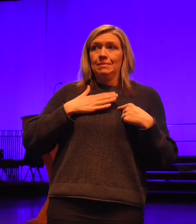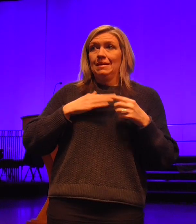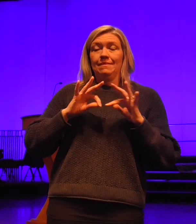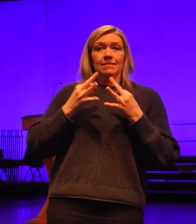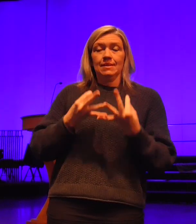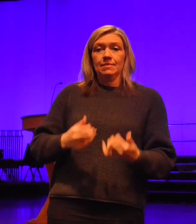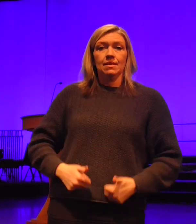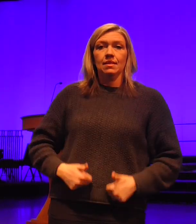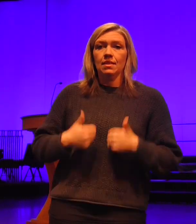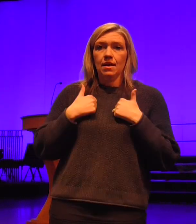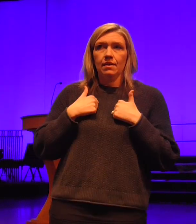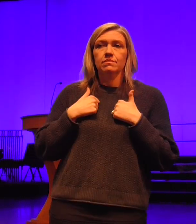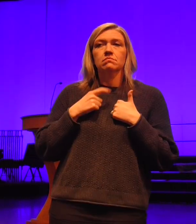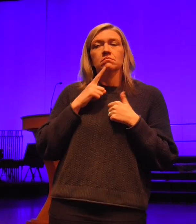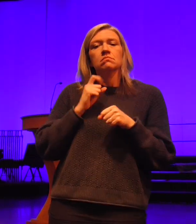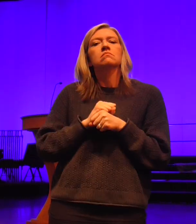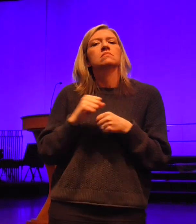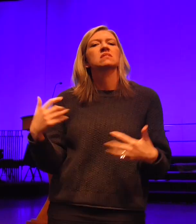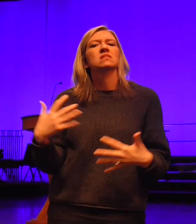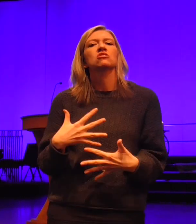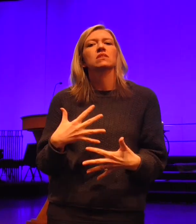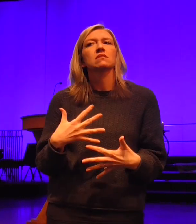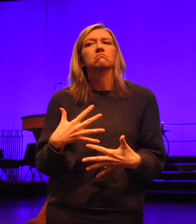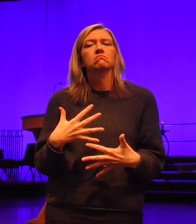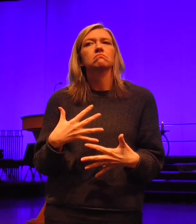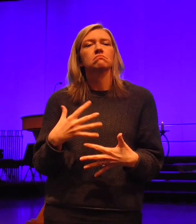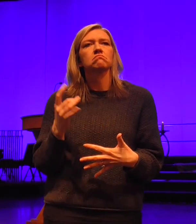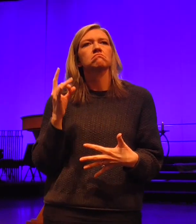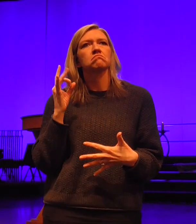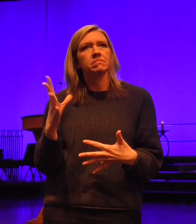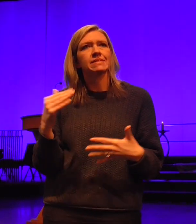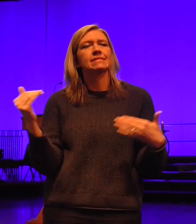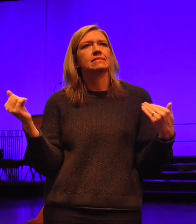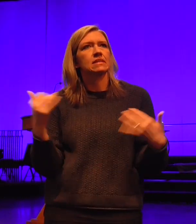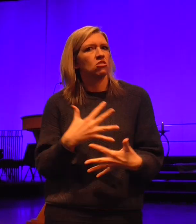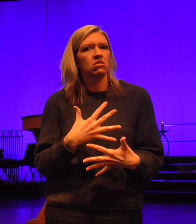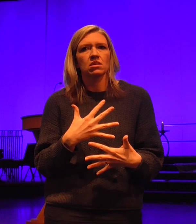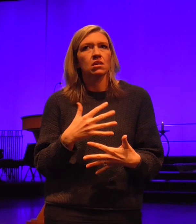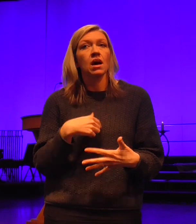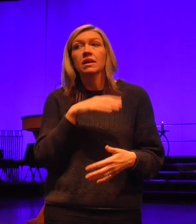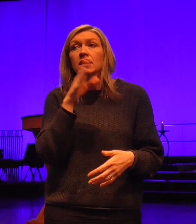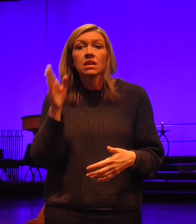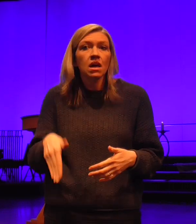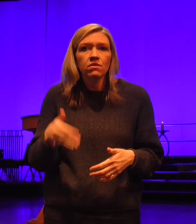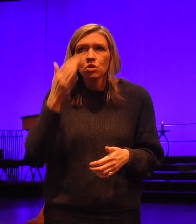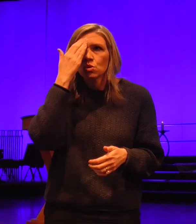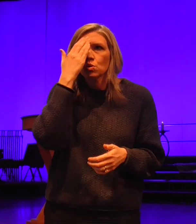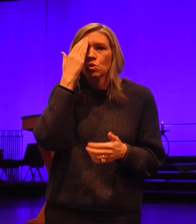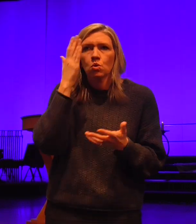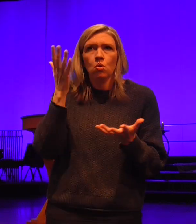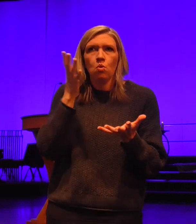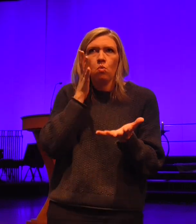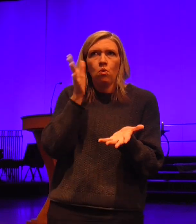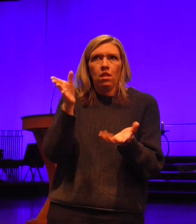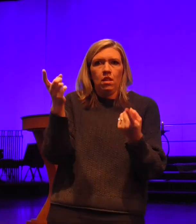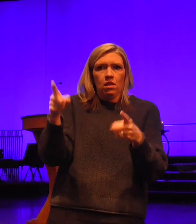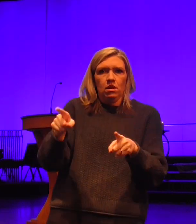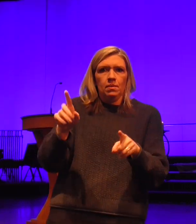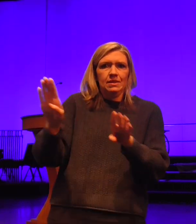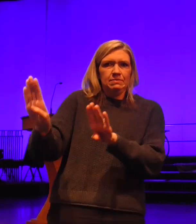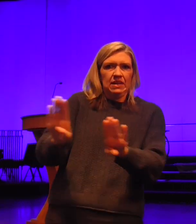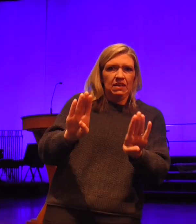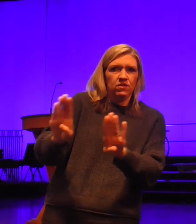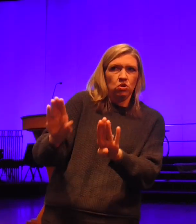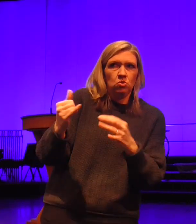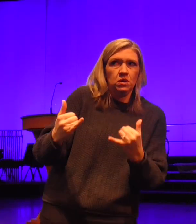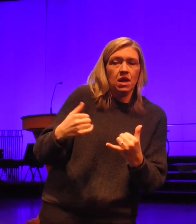often very scary, because I never knew how he was going to behave. And I learned